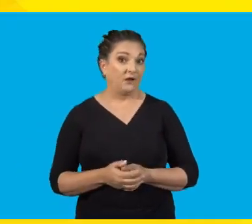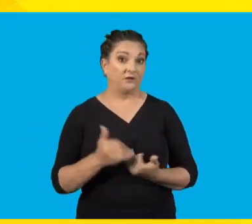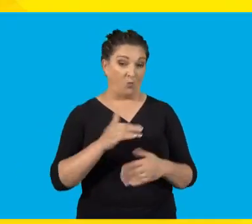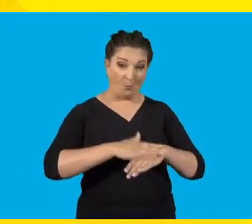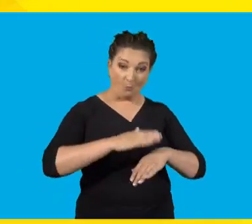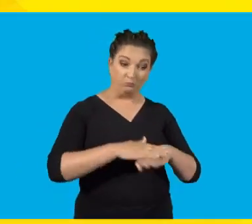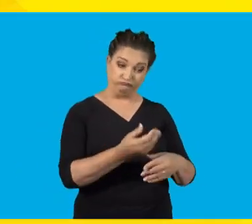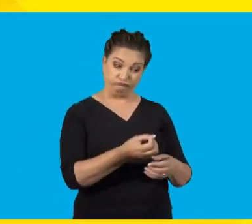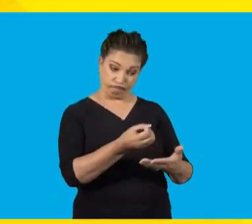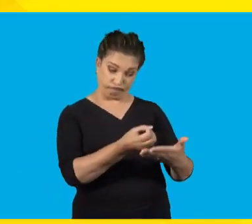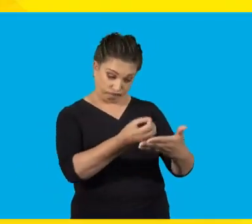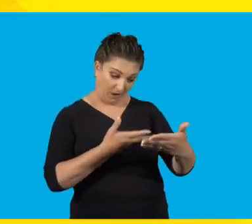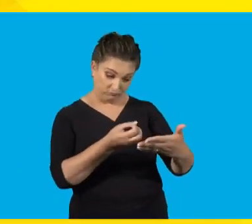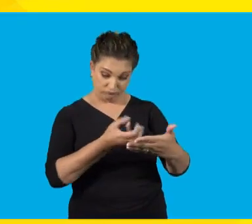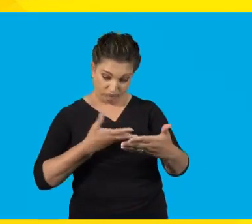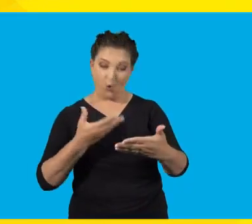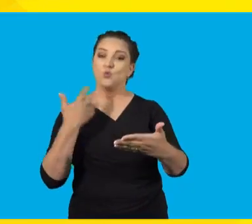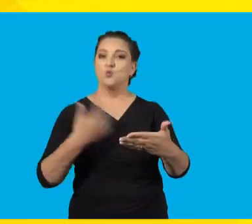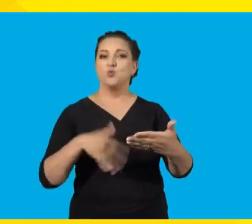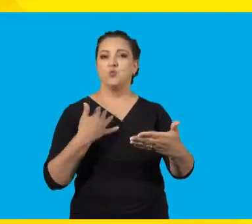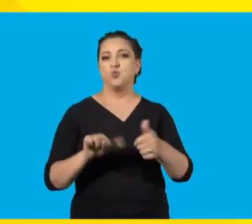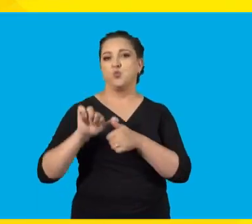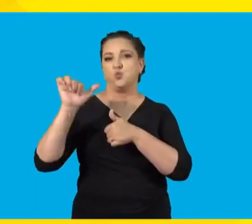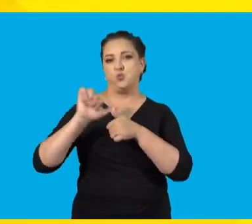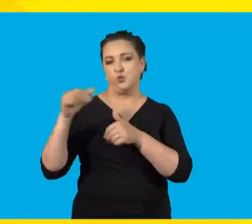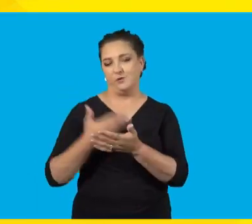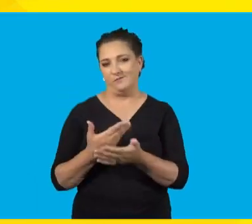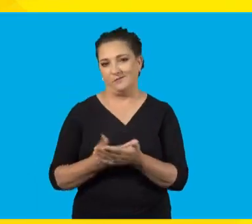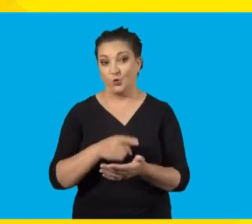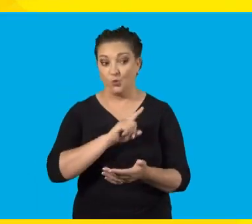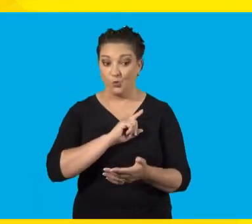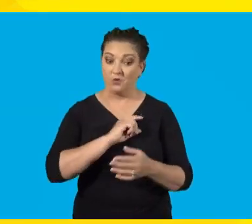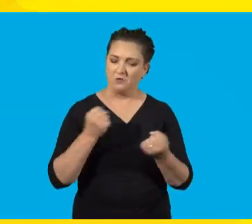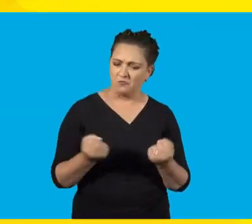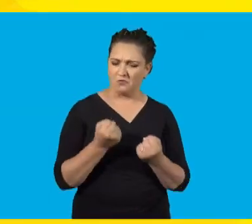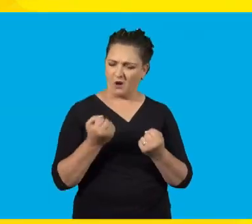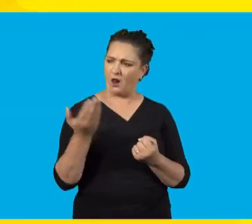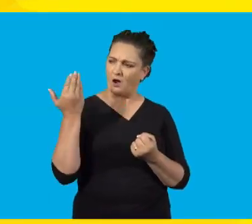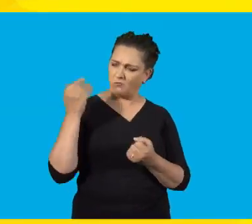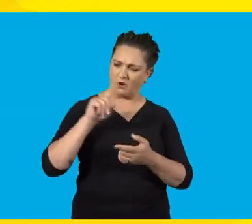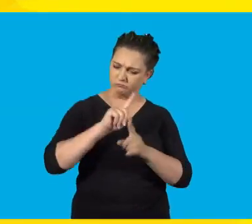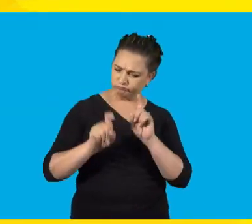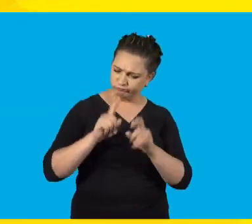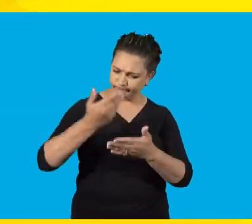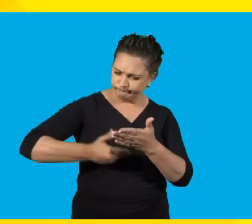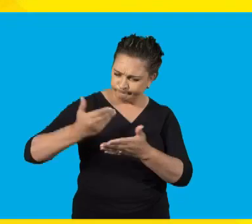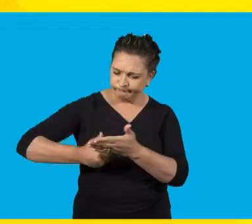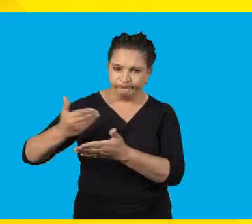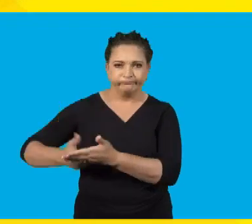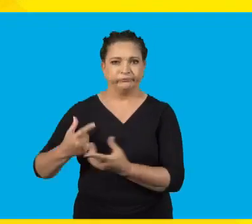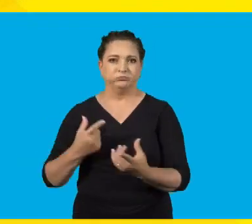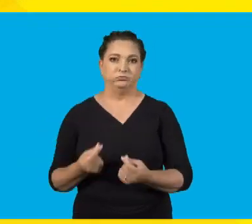that exposure is going to allow you to perform so much better when you start working through past question papers, all